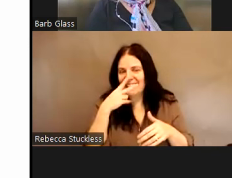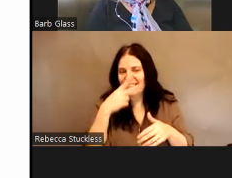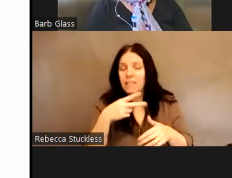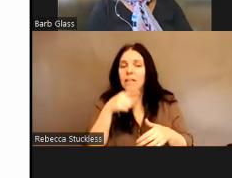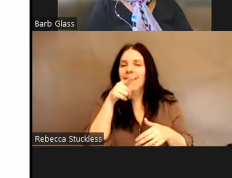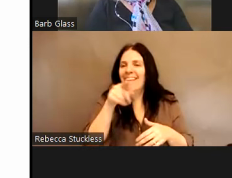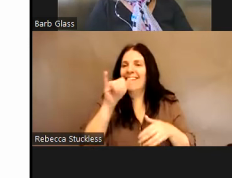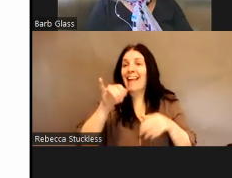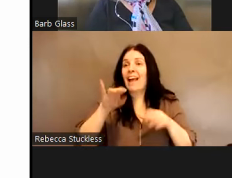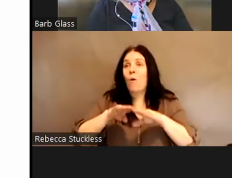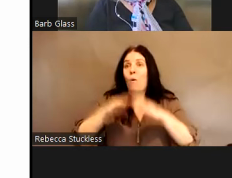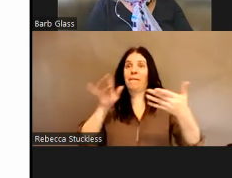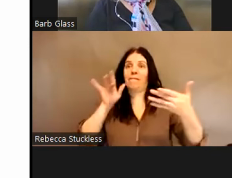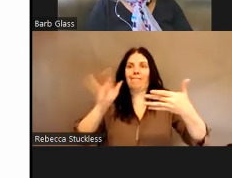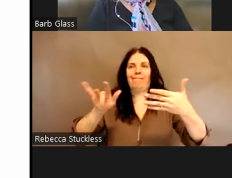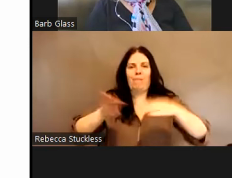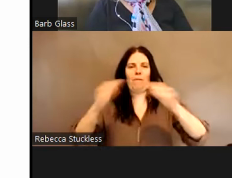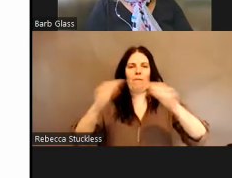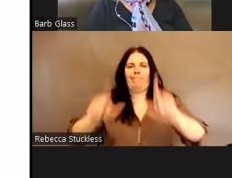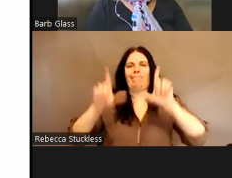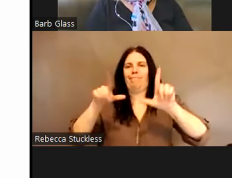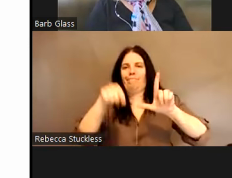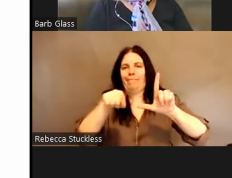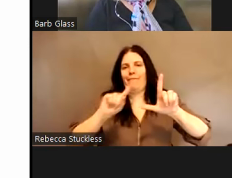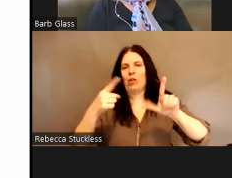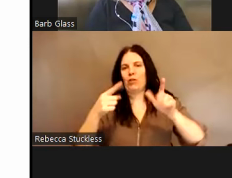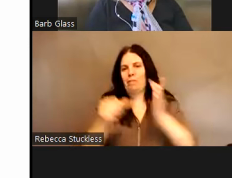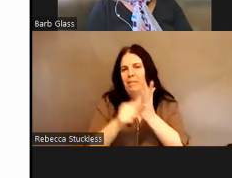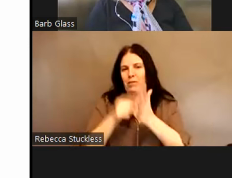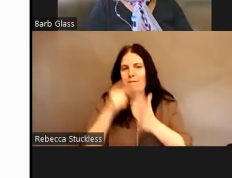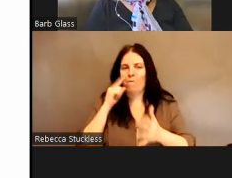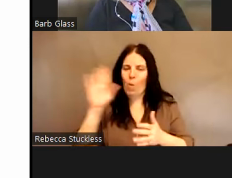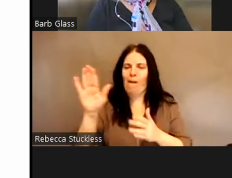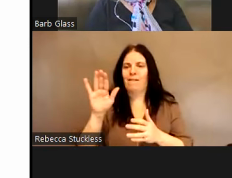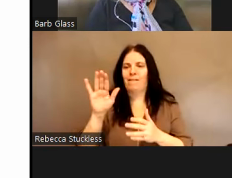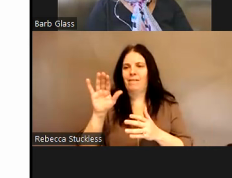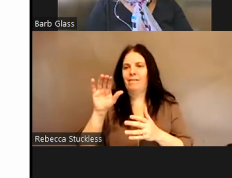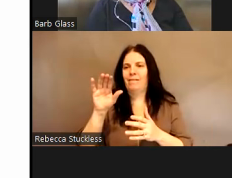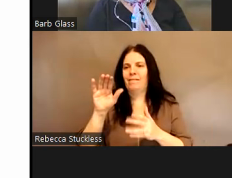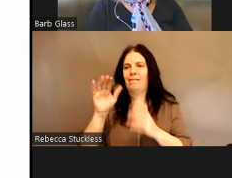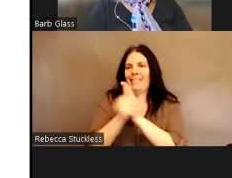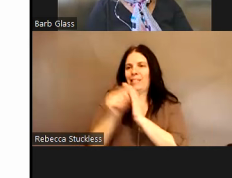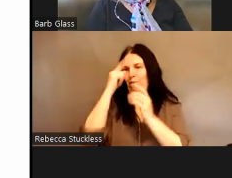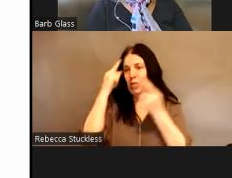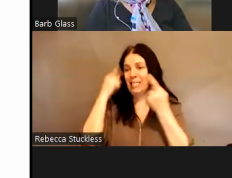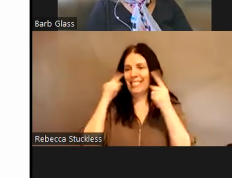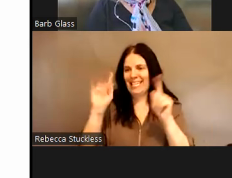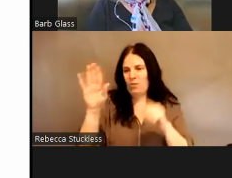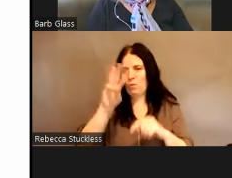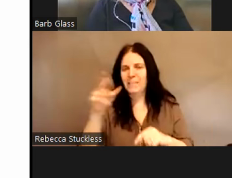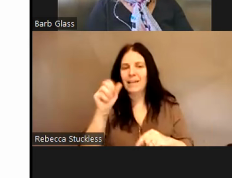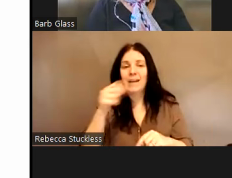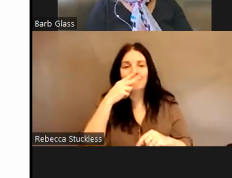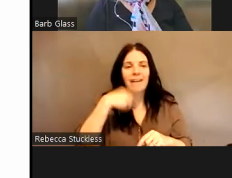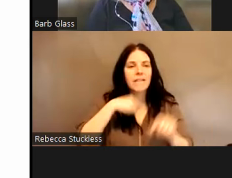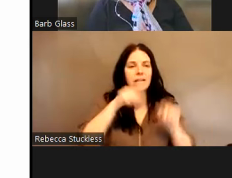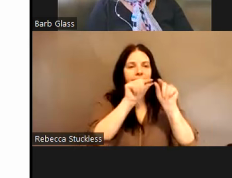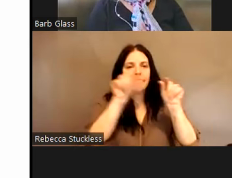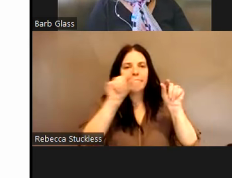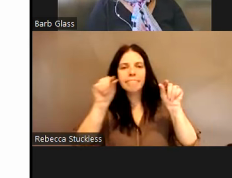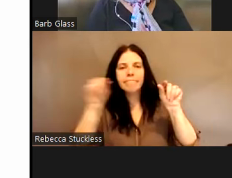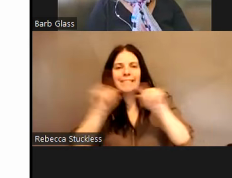page for their Skills for Success website. And you can see different menus at the top where you can access